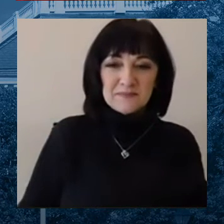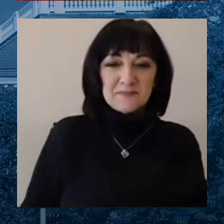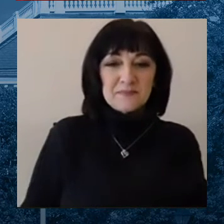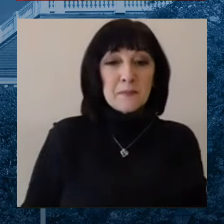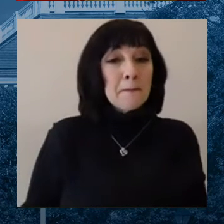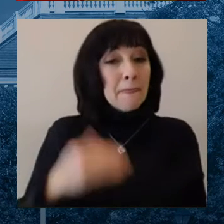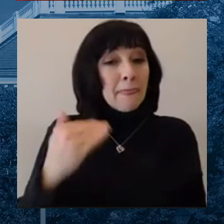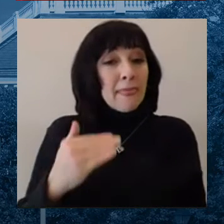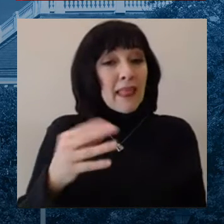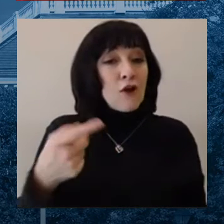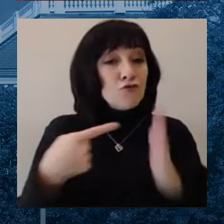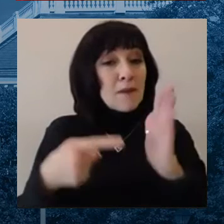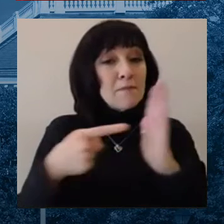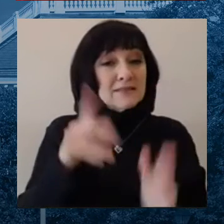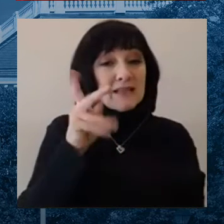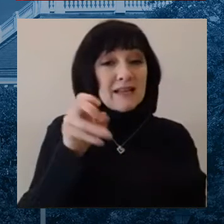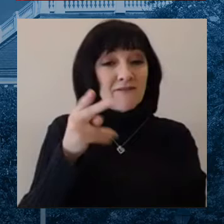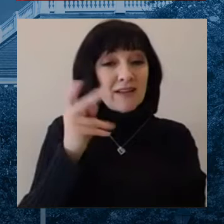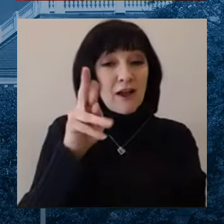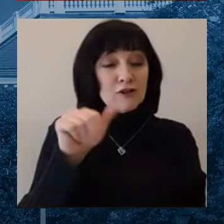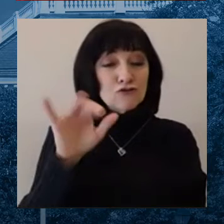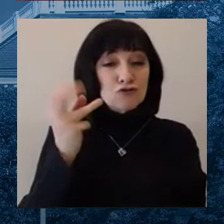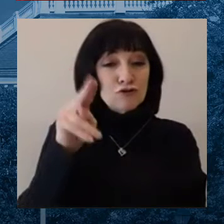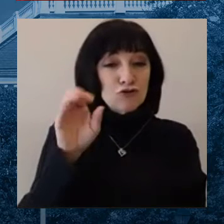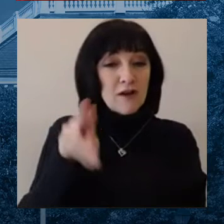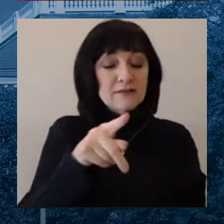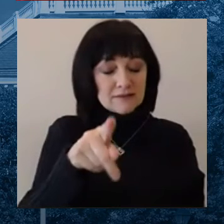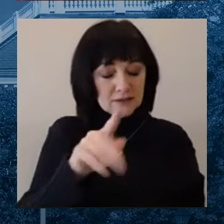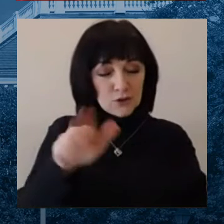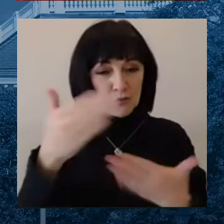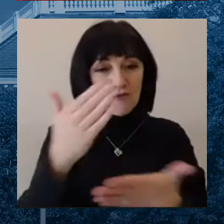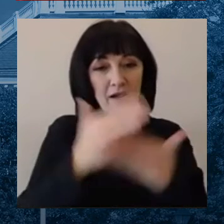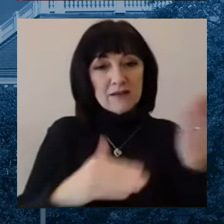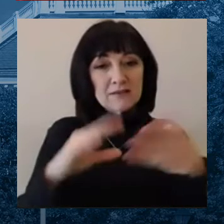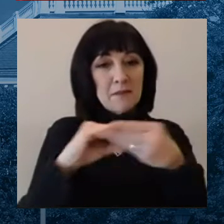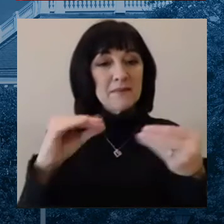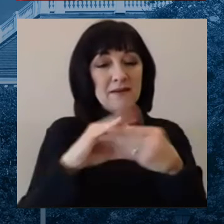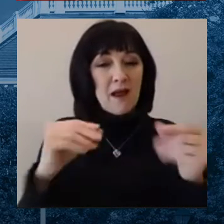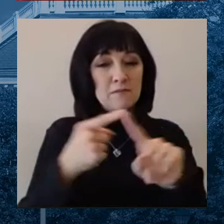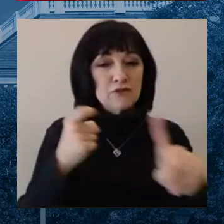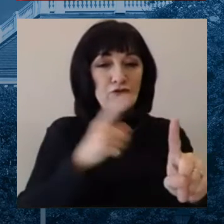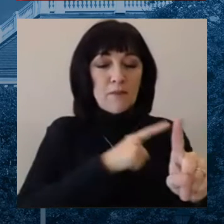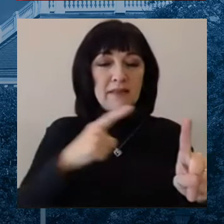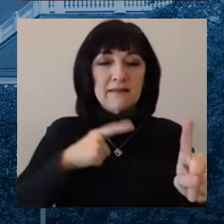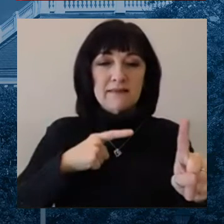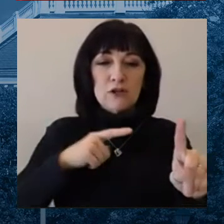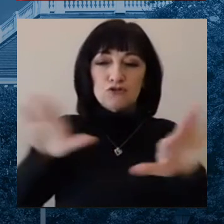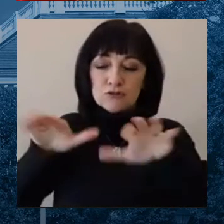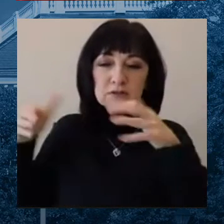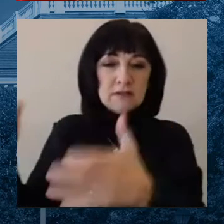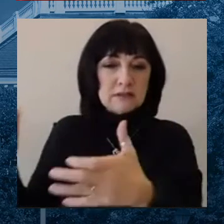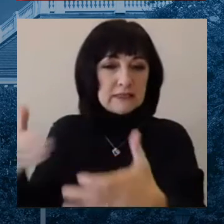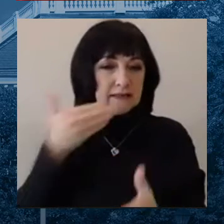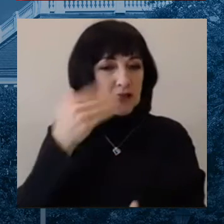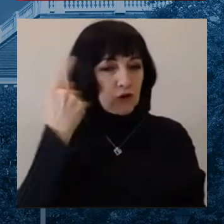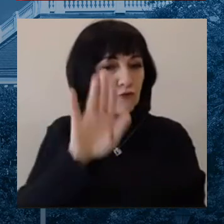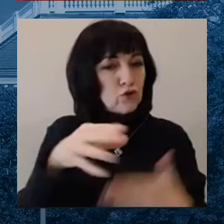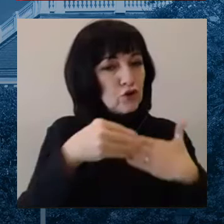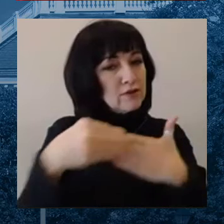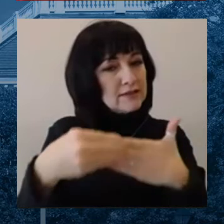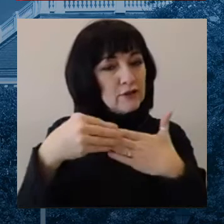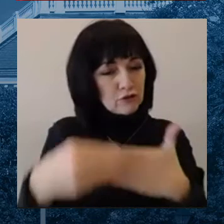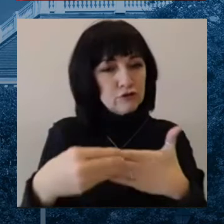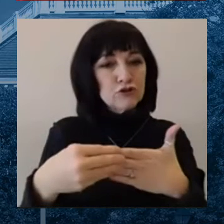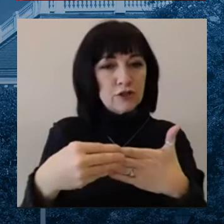some comments from the legislative branch, and thank you for your leadership in the General Assembly